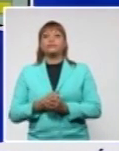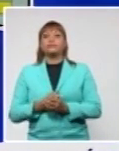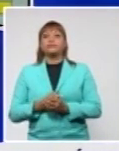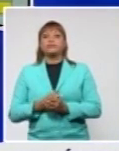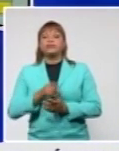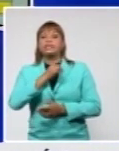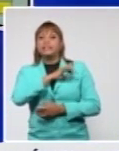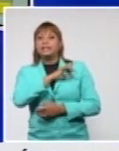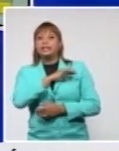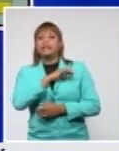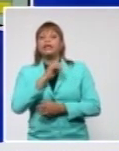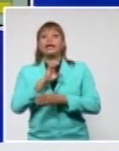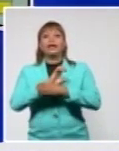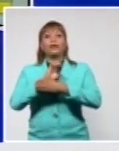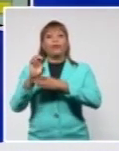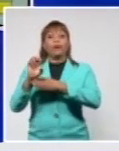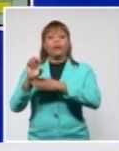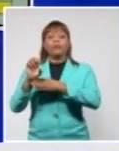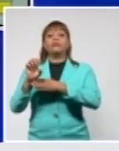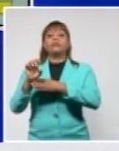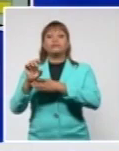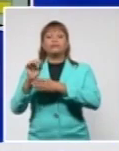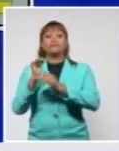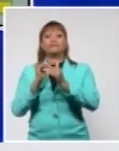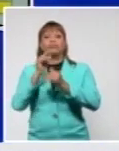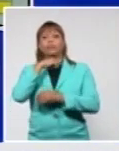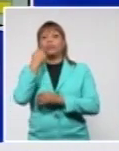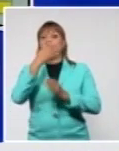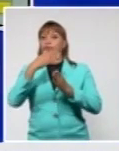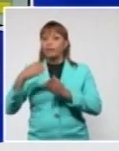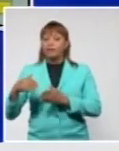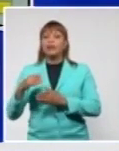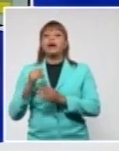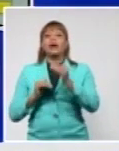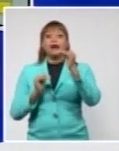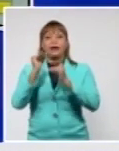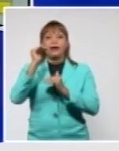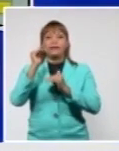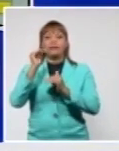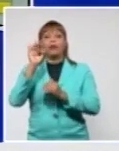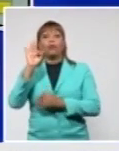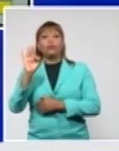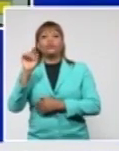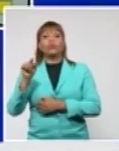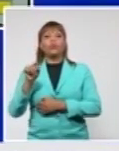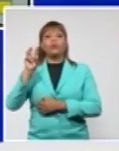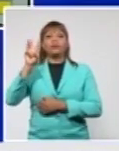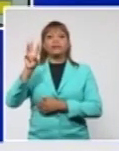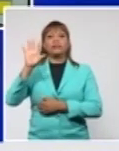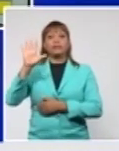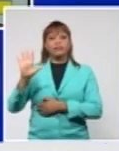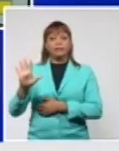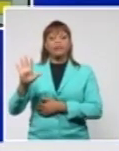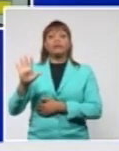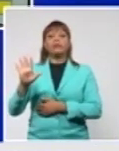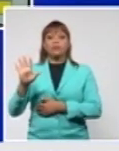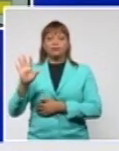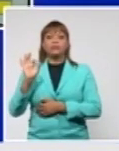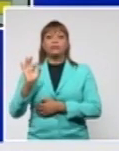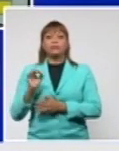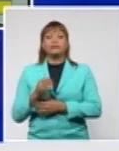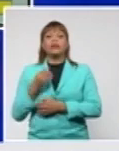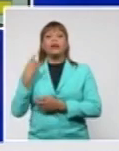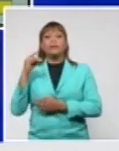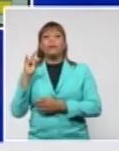Canada, Ecuador, also with a high mortality rate, standing at 8.35%,